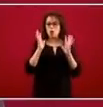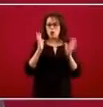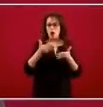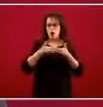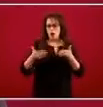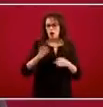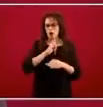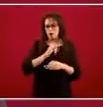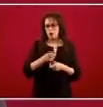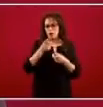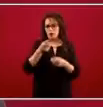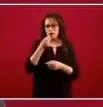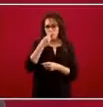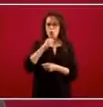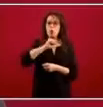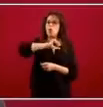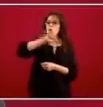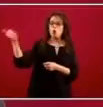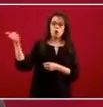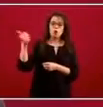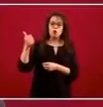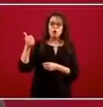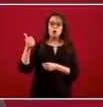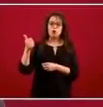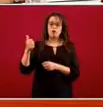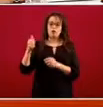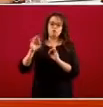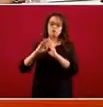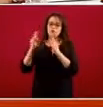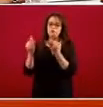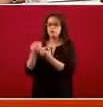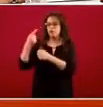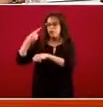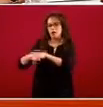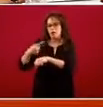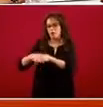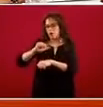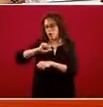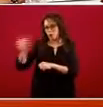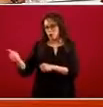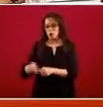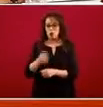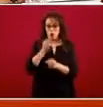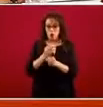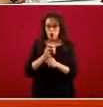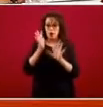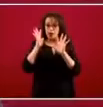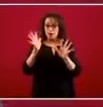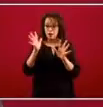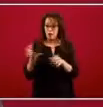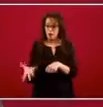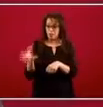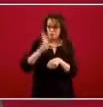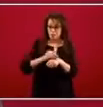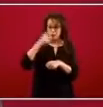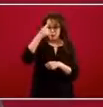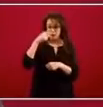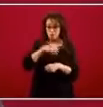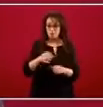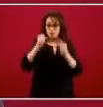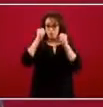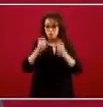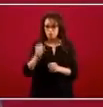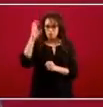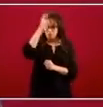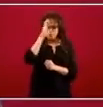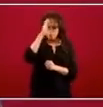some of these medications are already currently being used for other diseases, but we haven't reached a consensus, and we